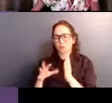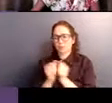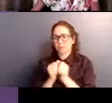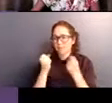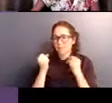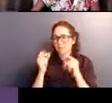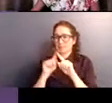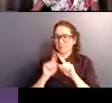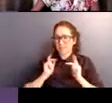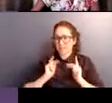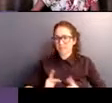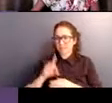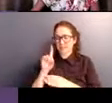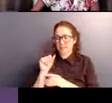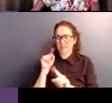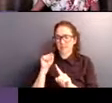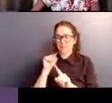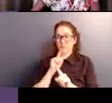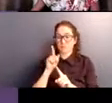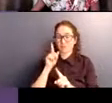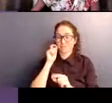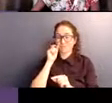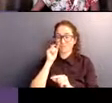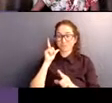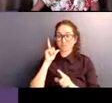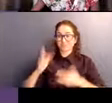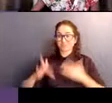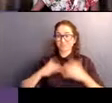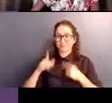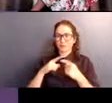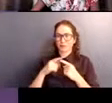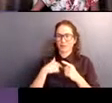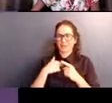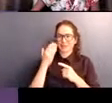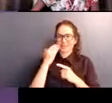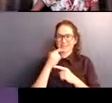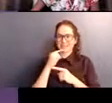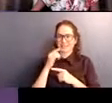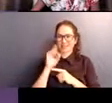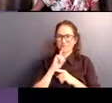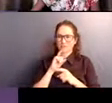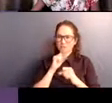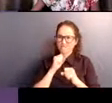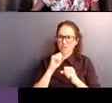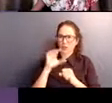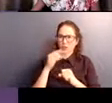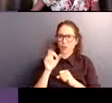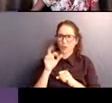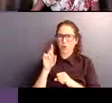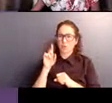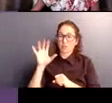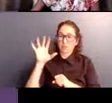physical disabilities who lit up when I suspended that dominant chord as he worked to reach for an